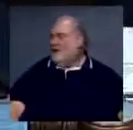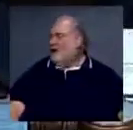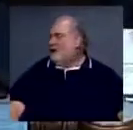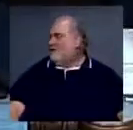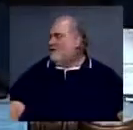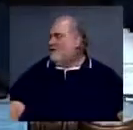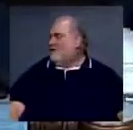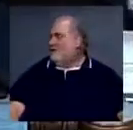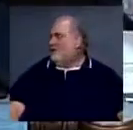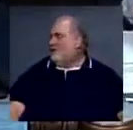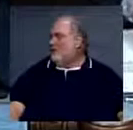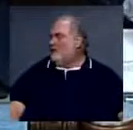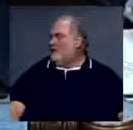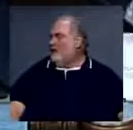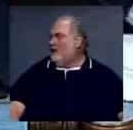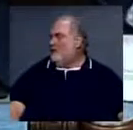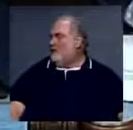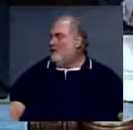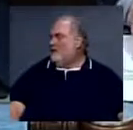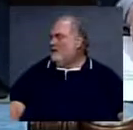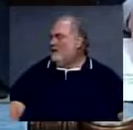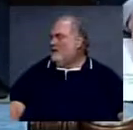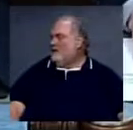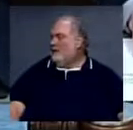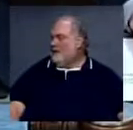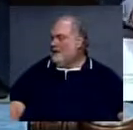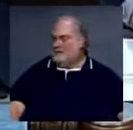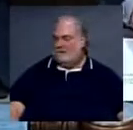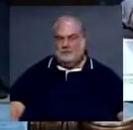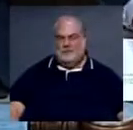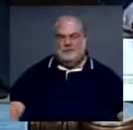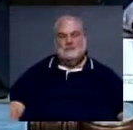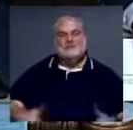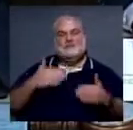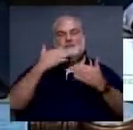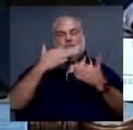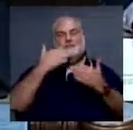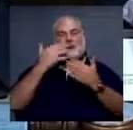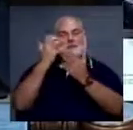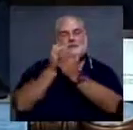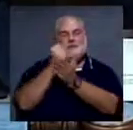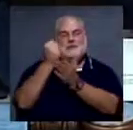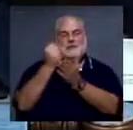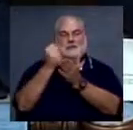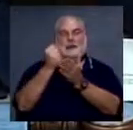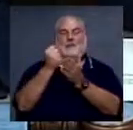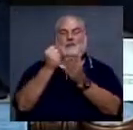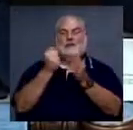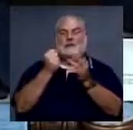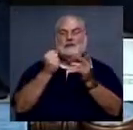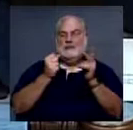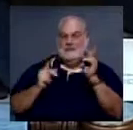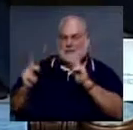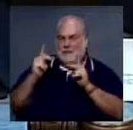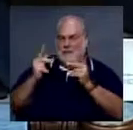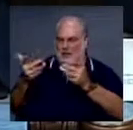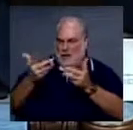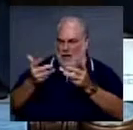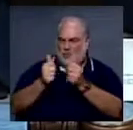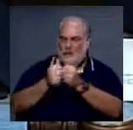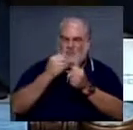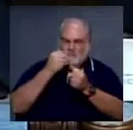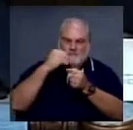and it's a great opportunity. Neighborhood USA is a great opportunity for citizen engagement with our local